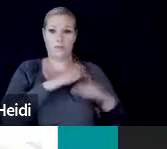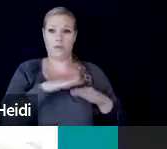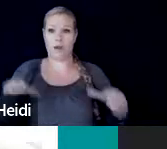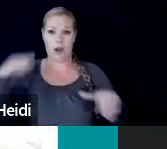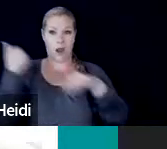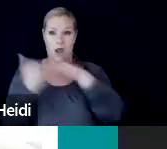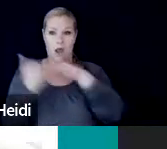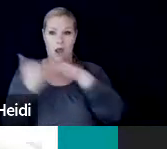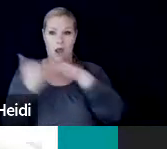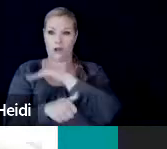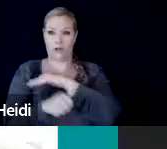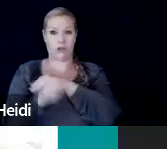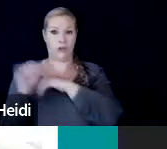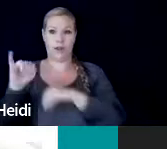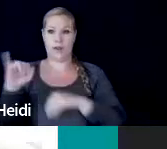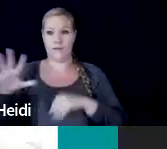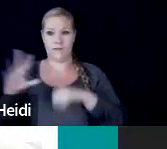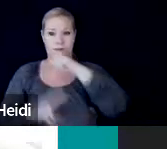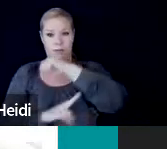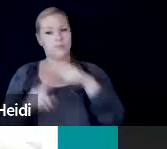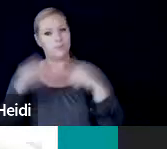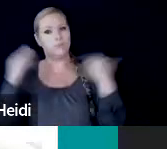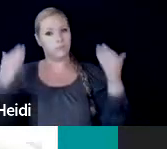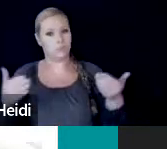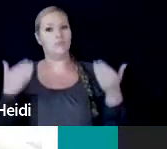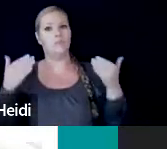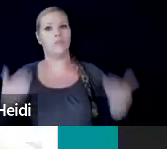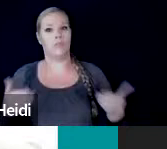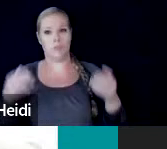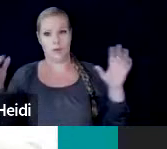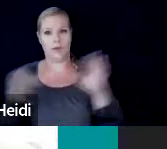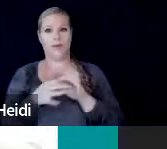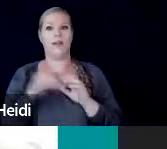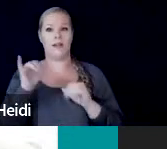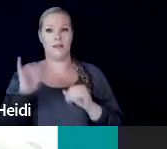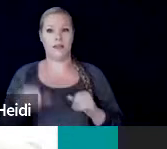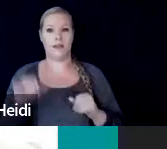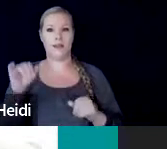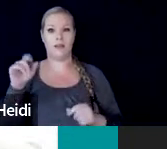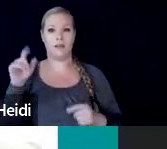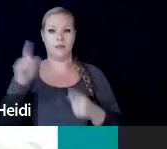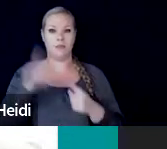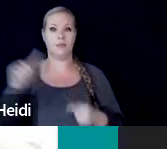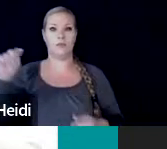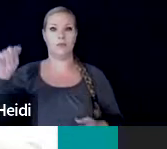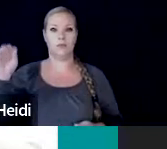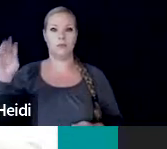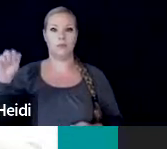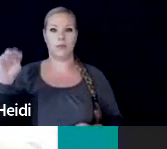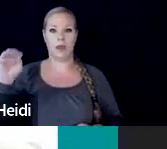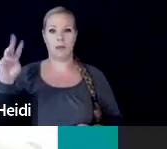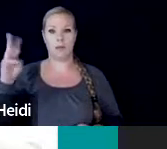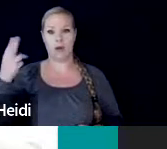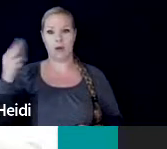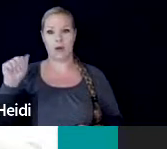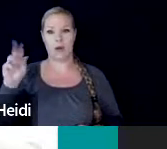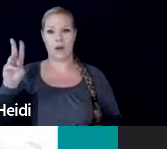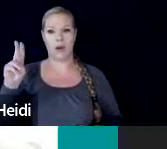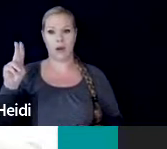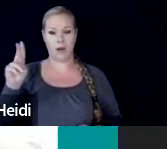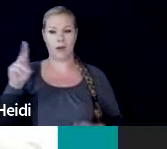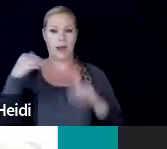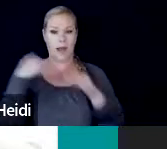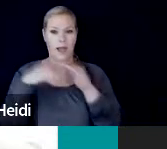would make that connection underneath I-5. So that connection to Tomahawk would be the access to and from North